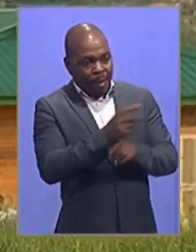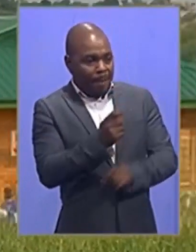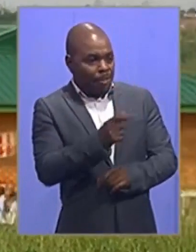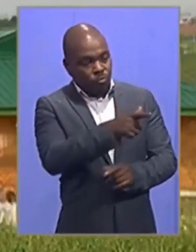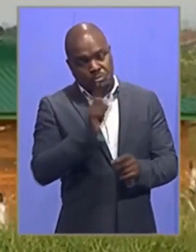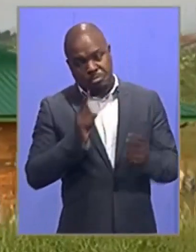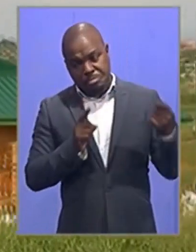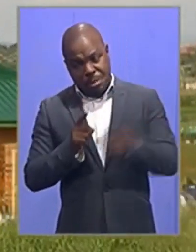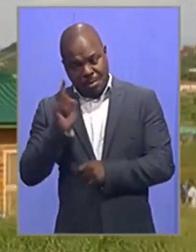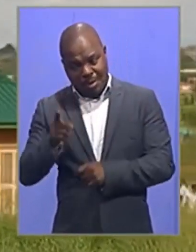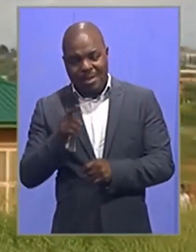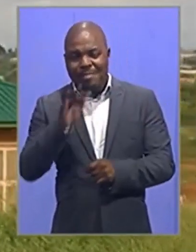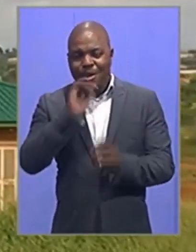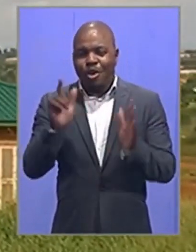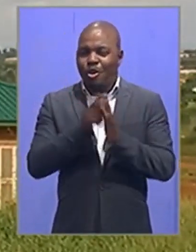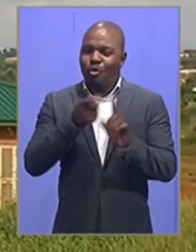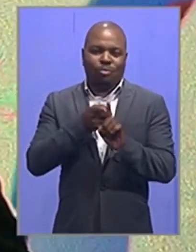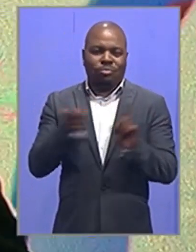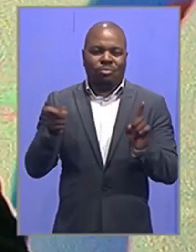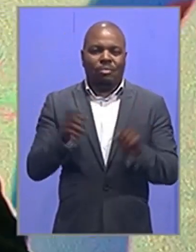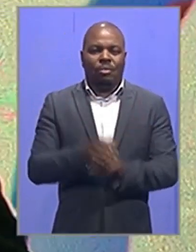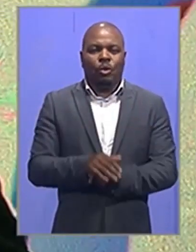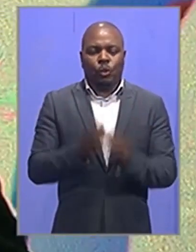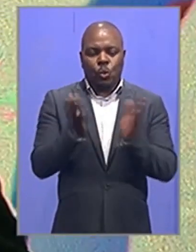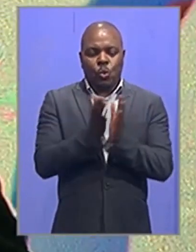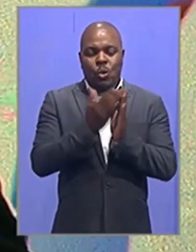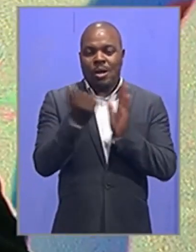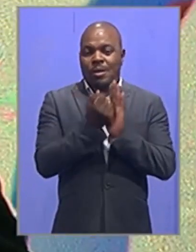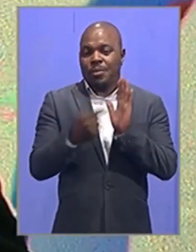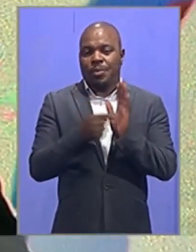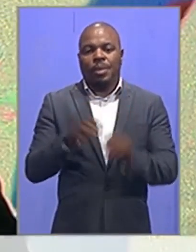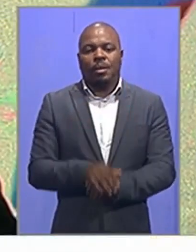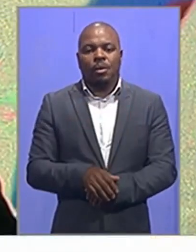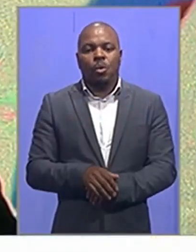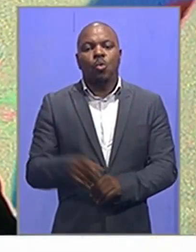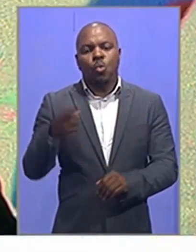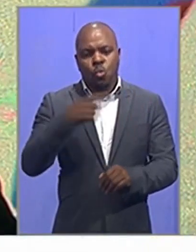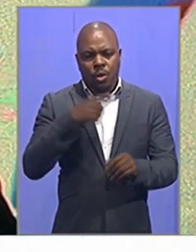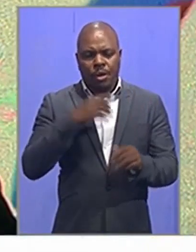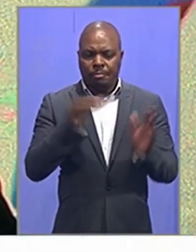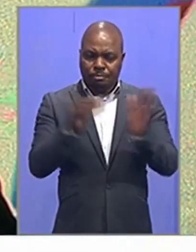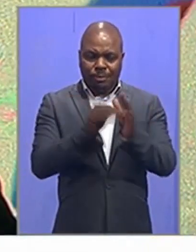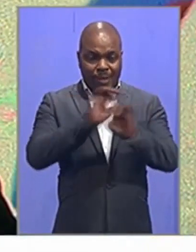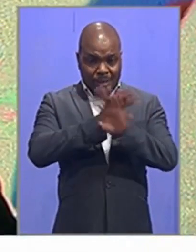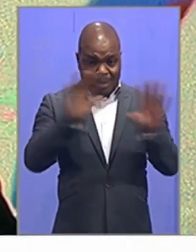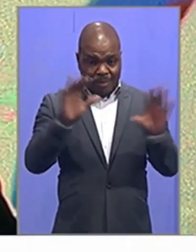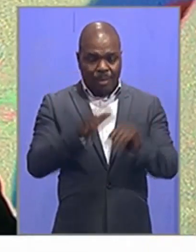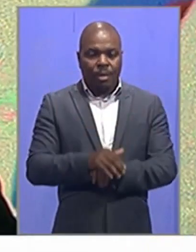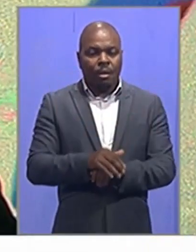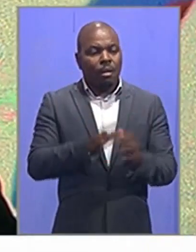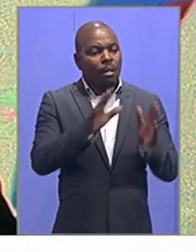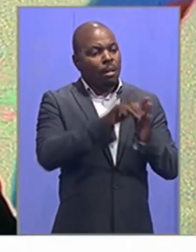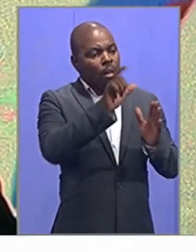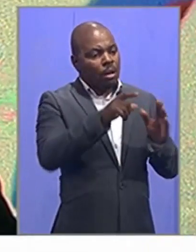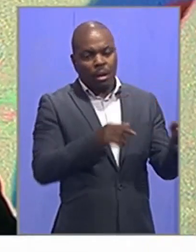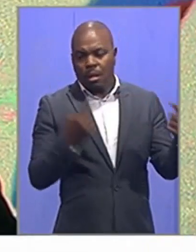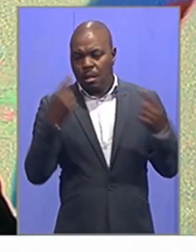wa naha wa tsamaiso ya dikolo. We are putting it on record that there is no learner who must be